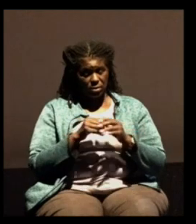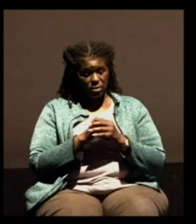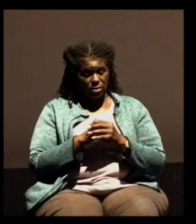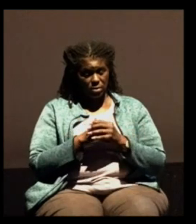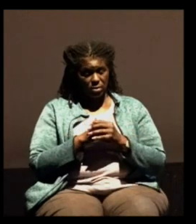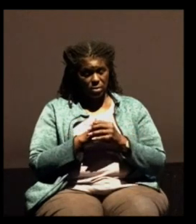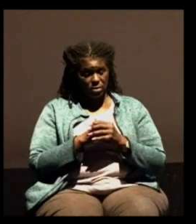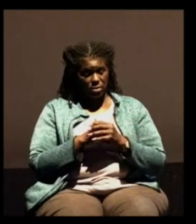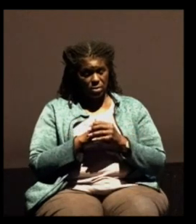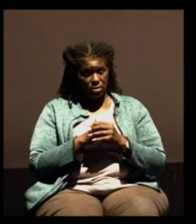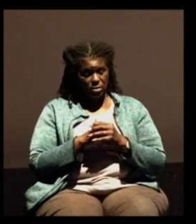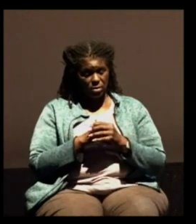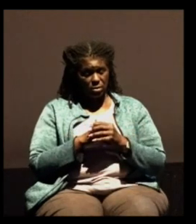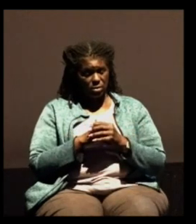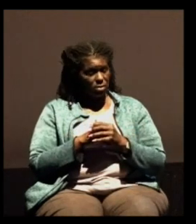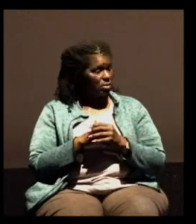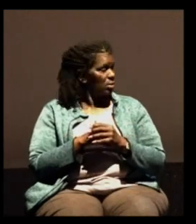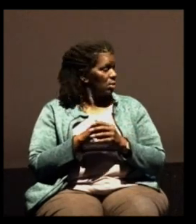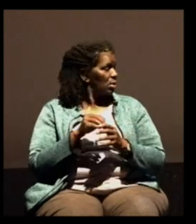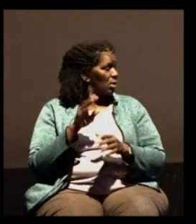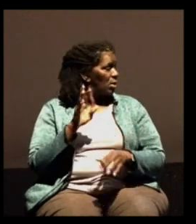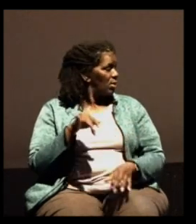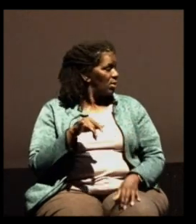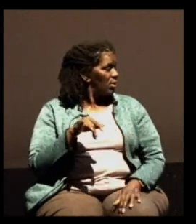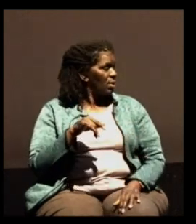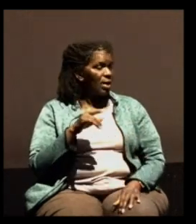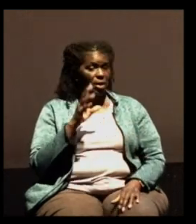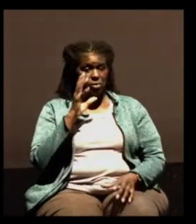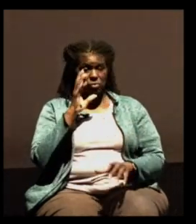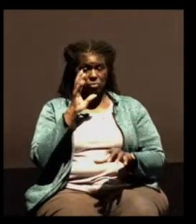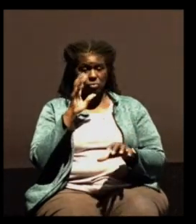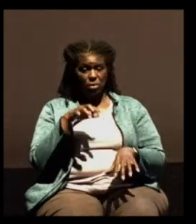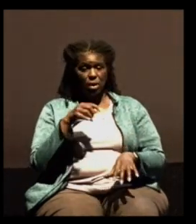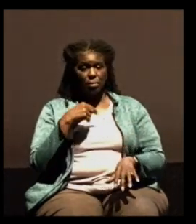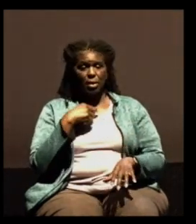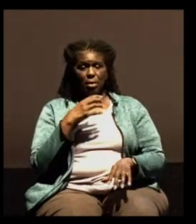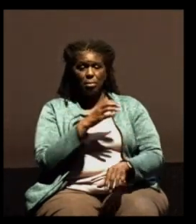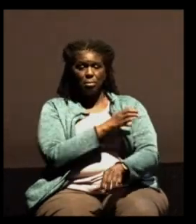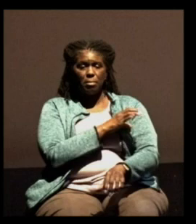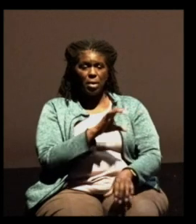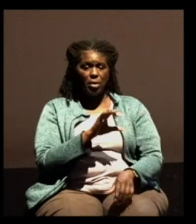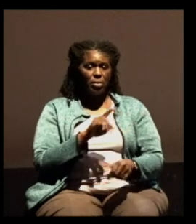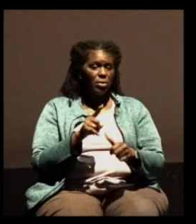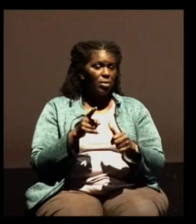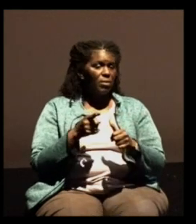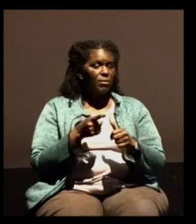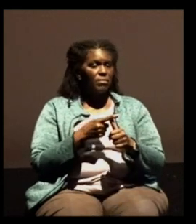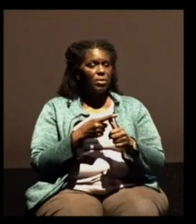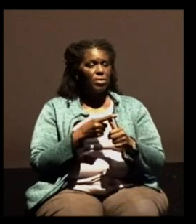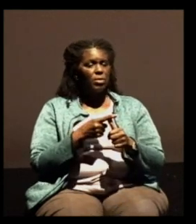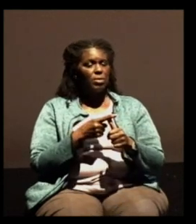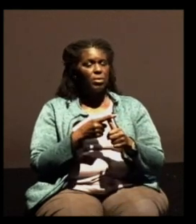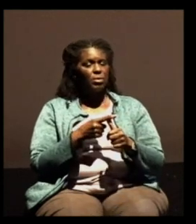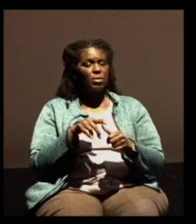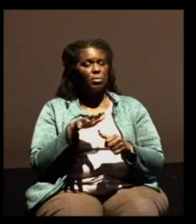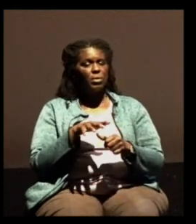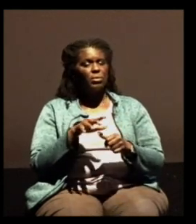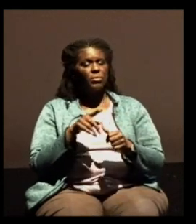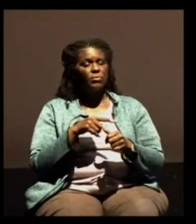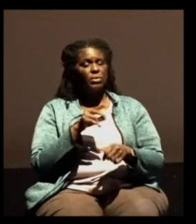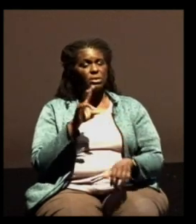this series. This blew me away. It was so powerful. The very first term approximated pi to the first seven